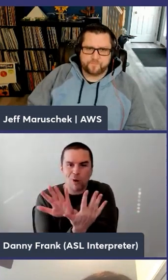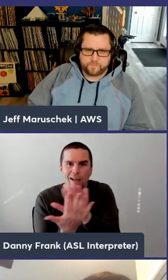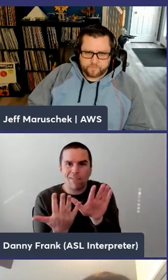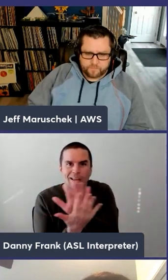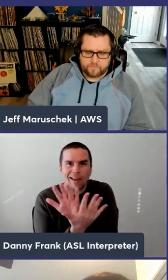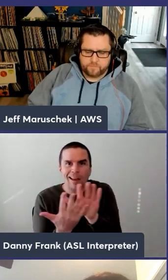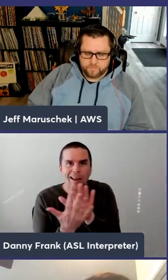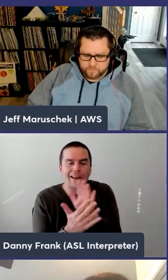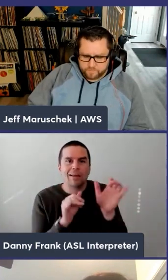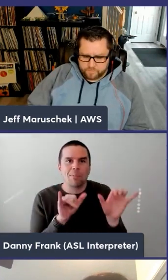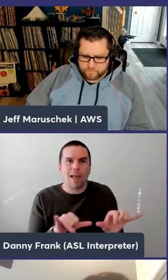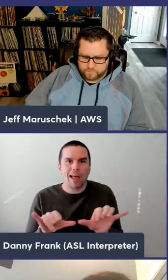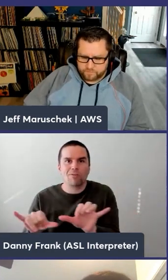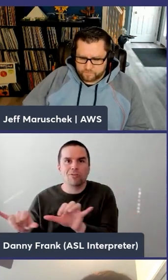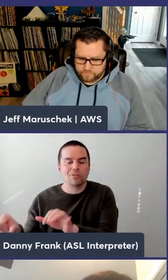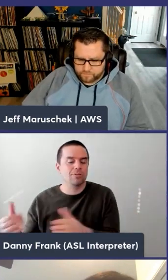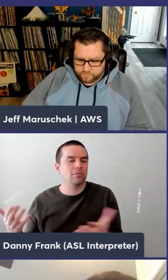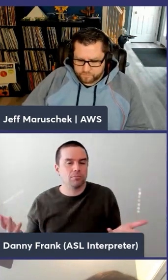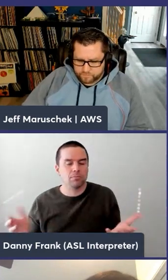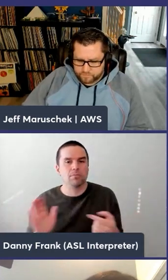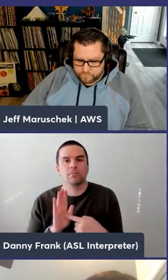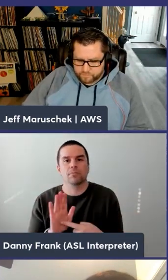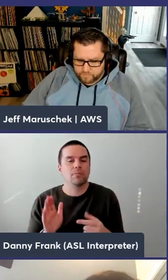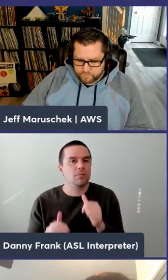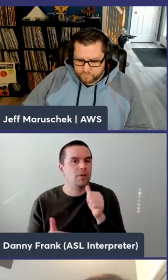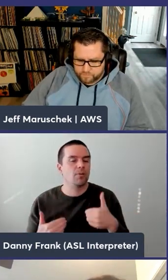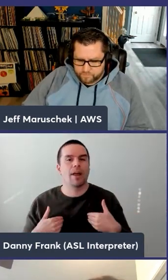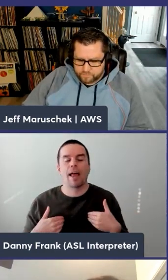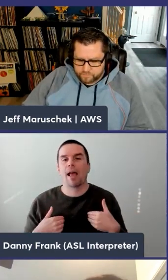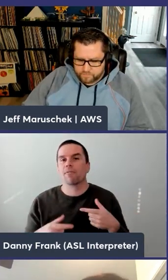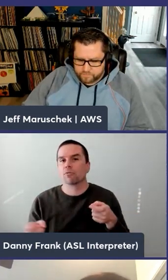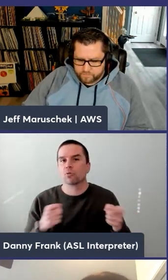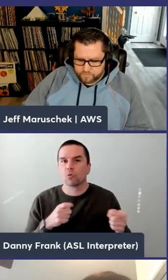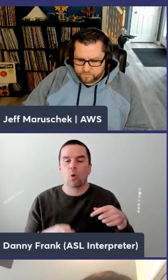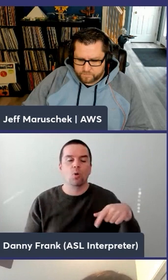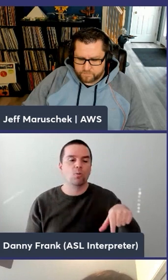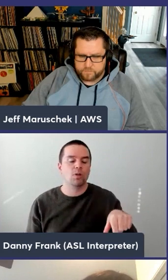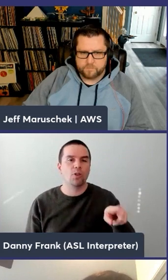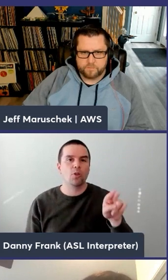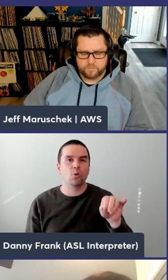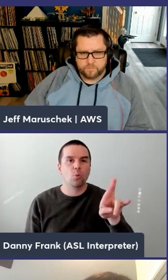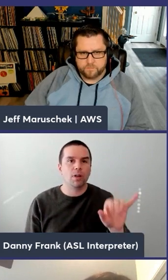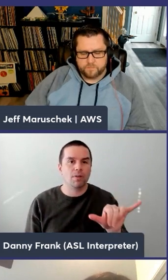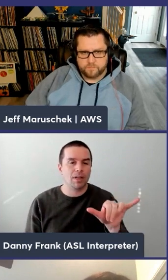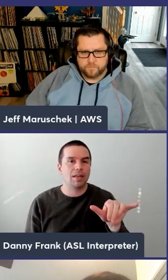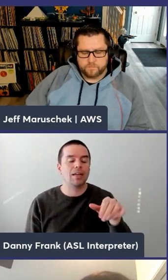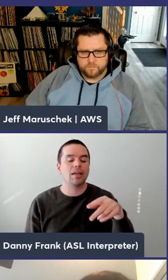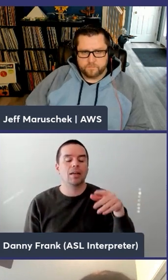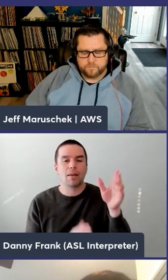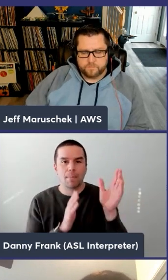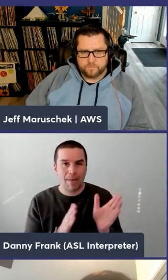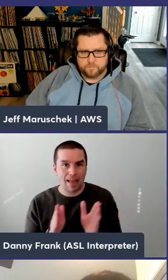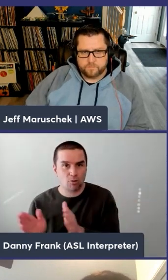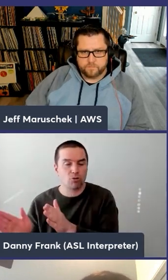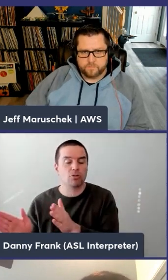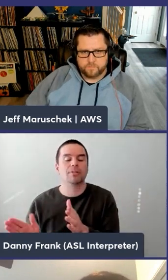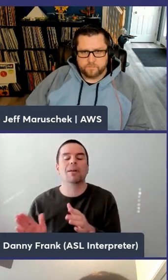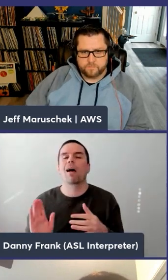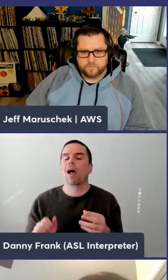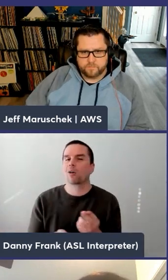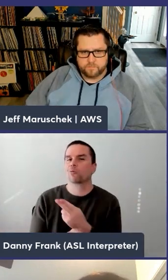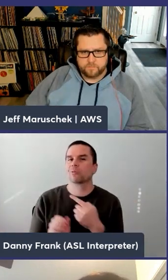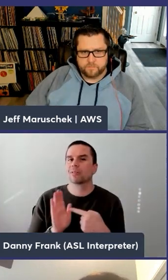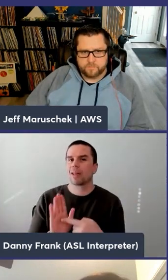are. For example, they don't have control on the query patterns. I gave this example even last time, as one of the